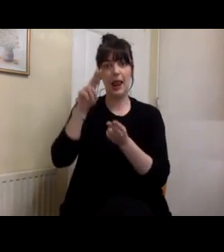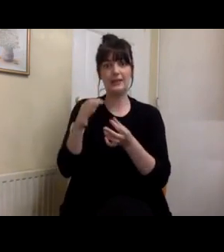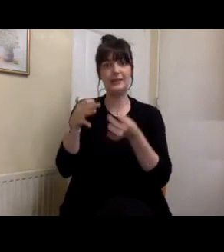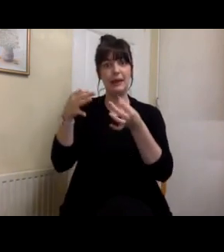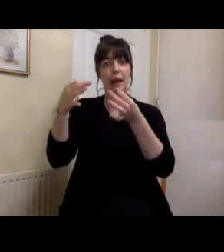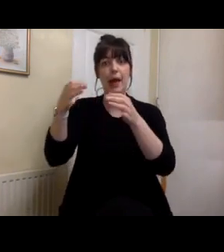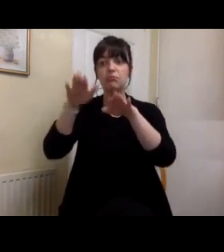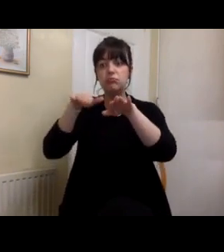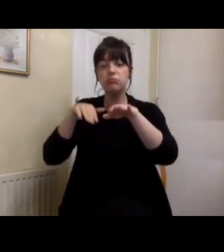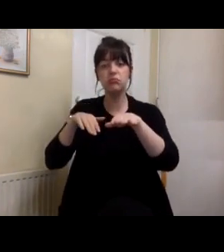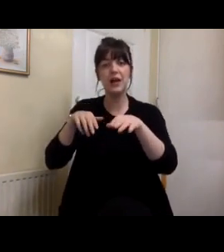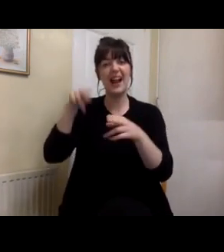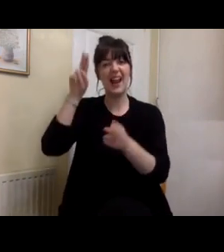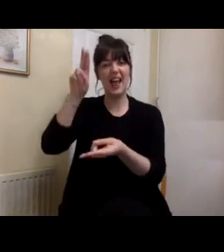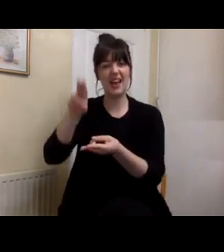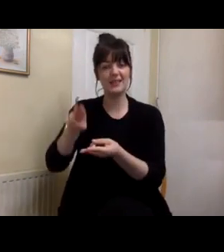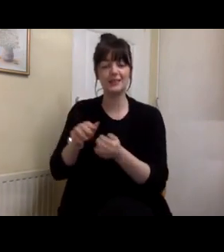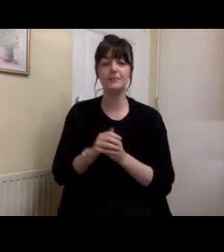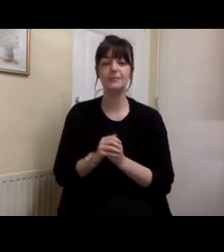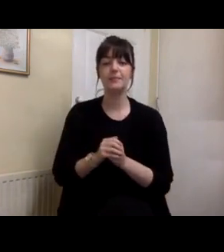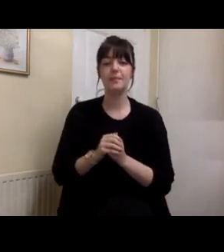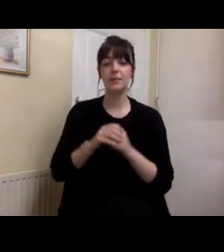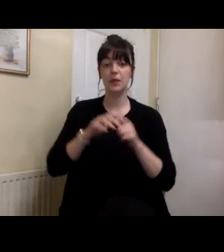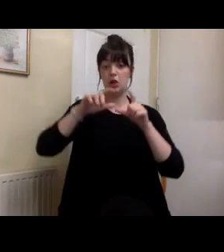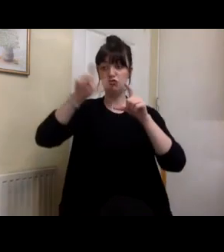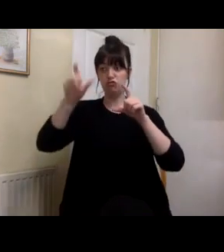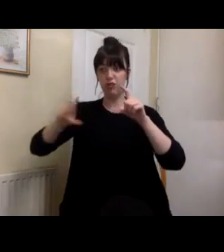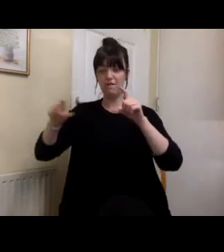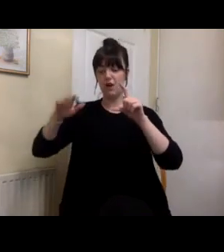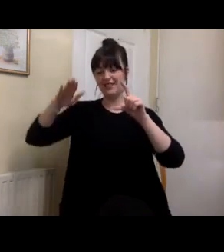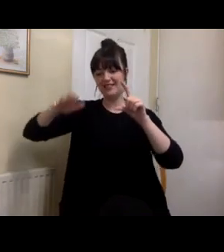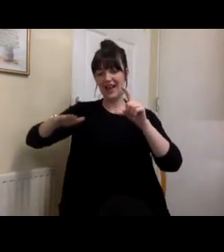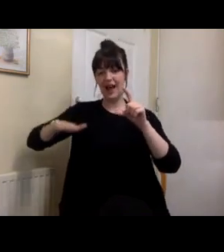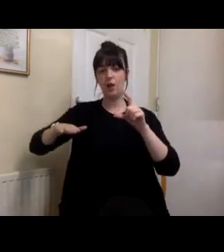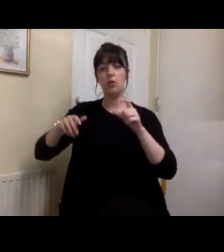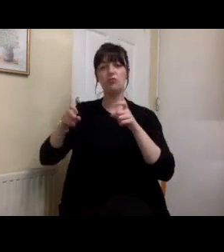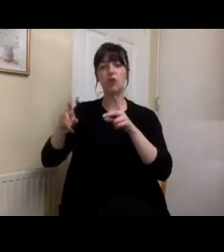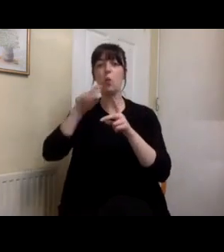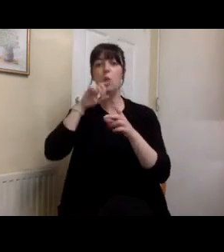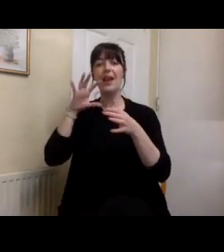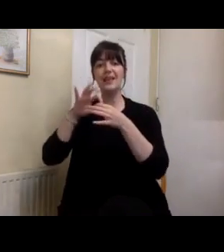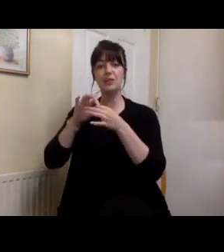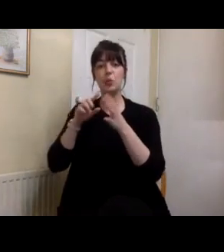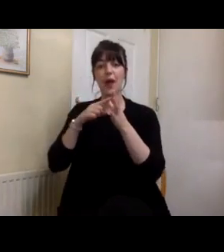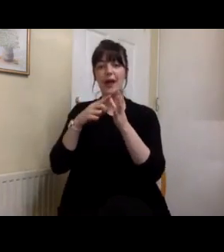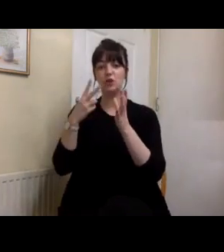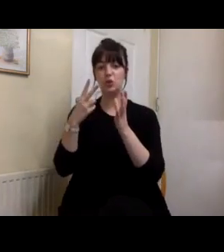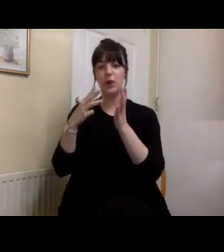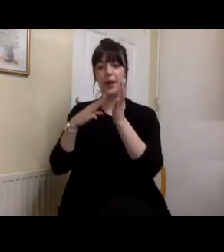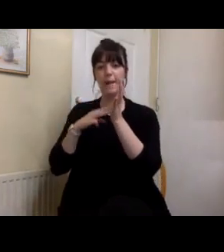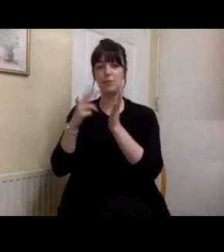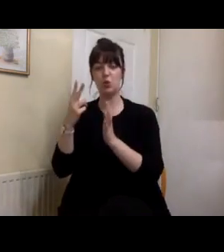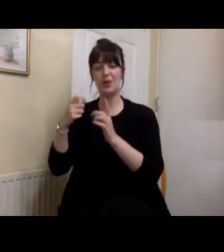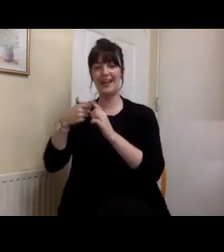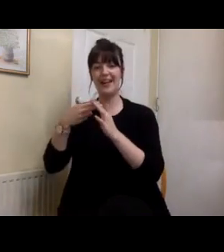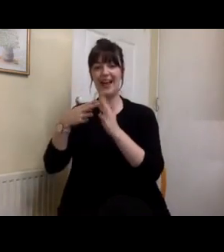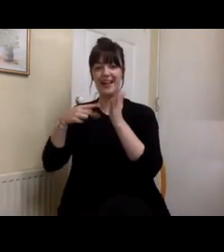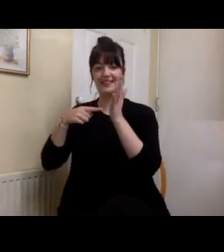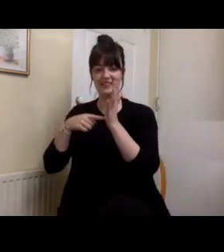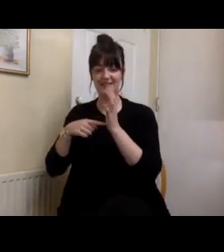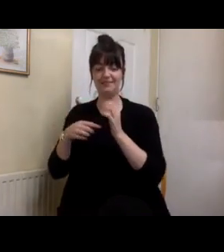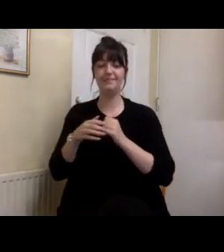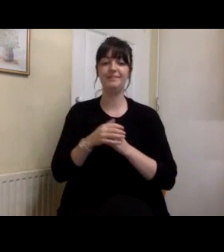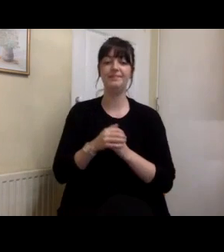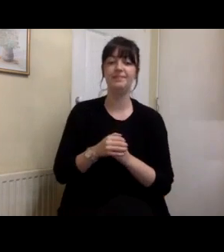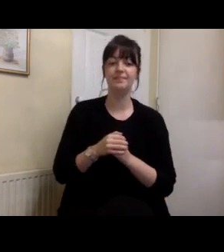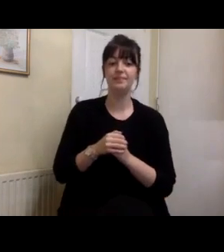the south side of the river, the new road would link to the A2 and the M2 in Kent. On the north side, it would link to the